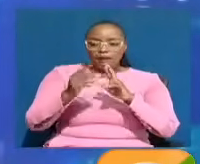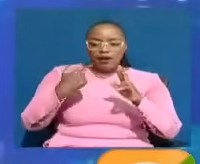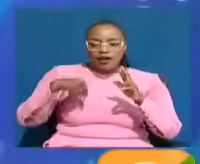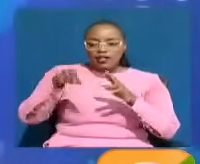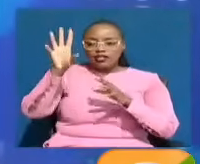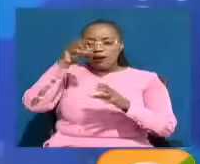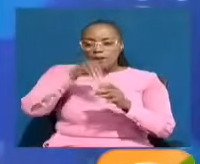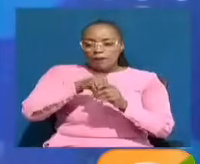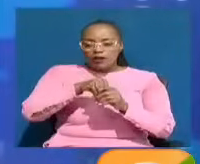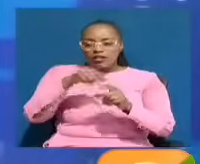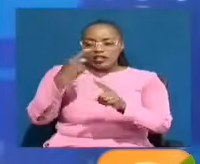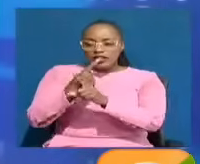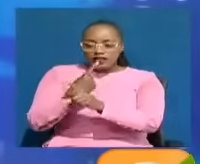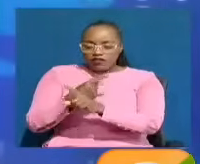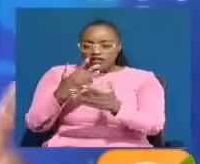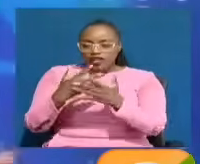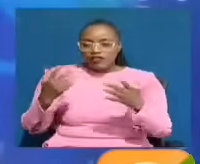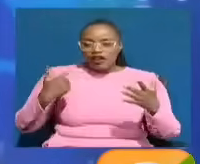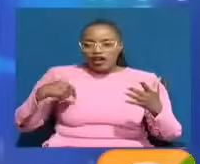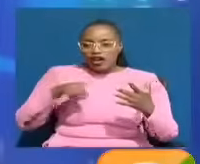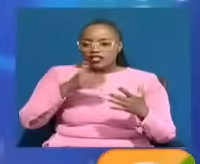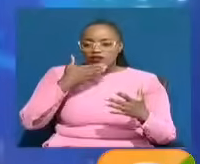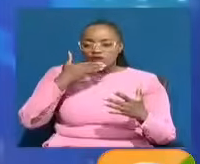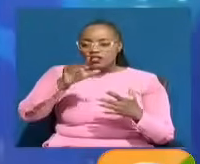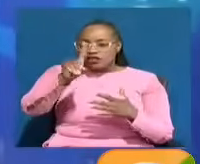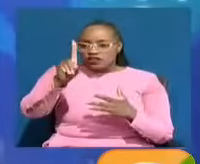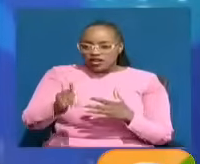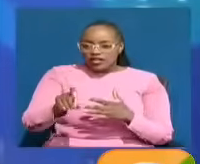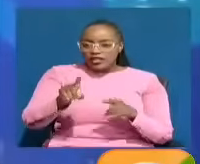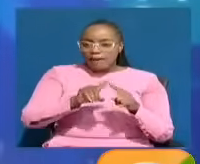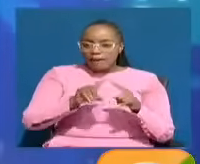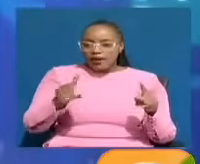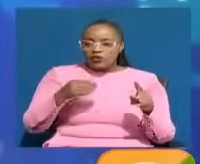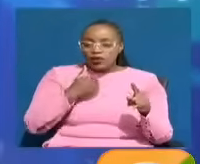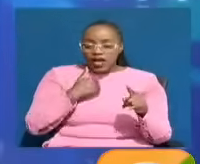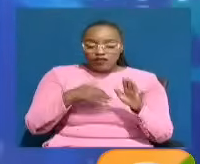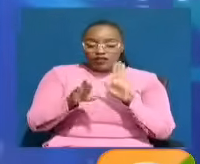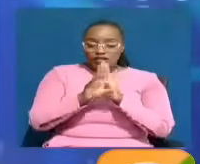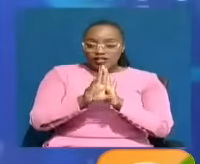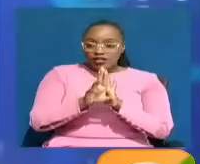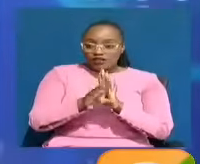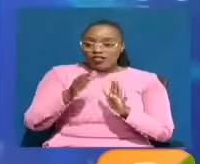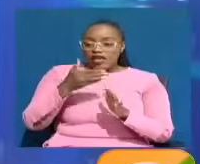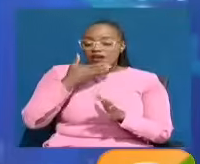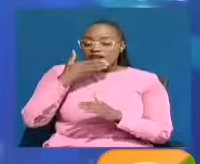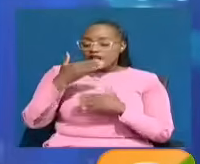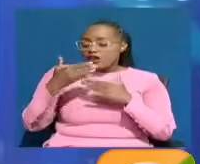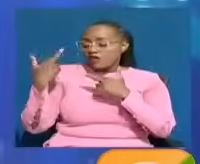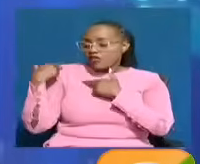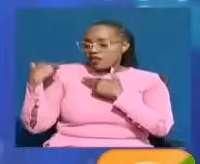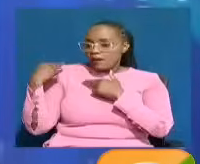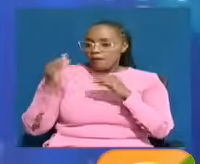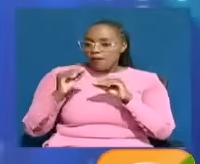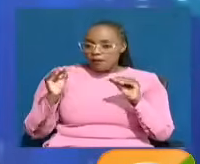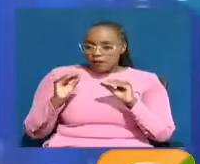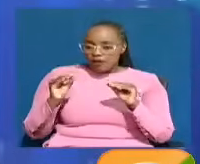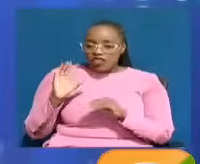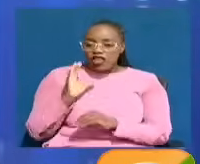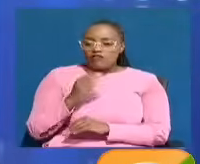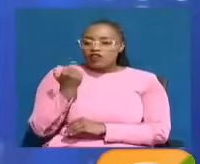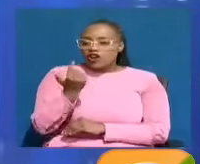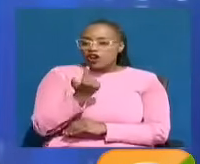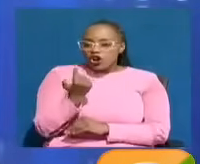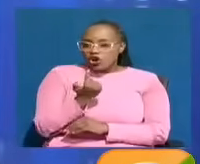inputting the various bits. So we're not answering the questions on behalf of the responsible people and the implementing agencies. Okay. We are